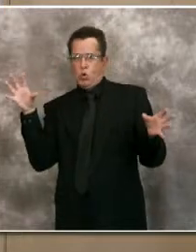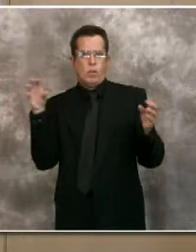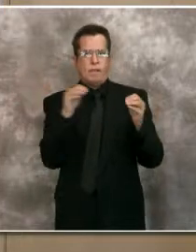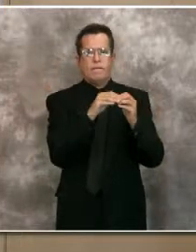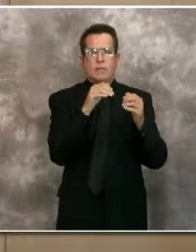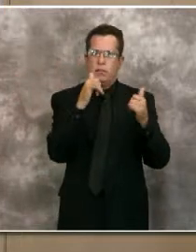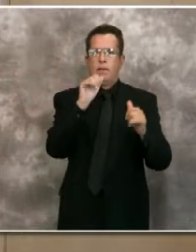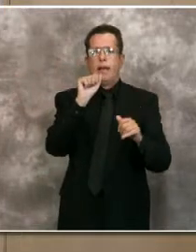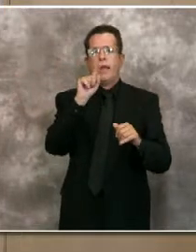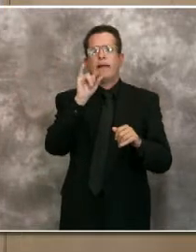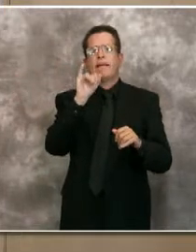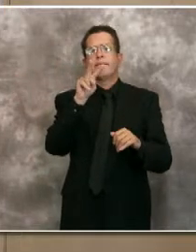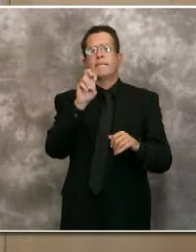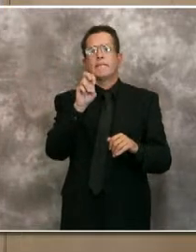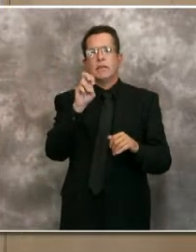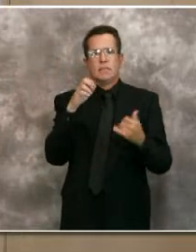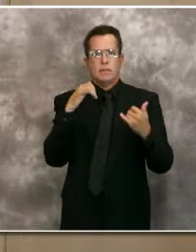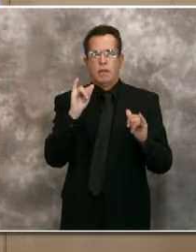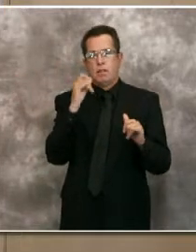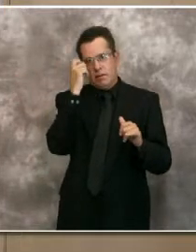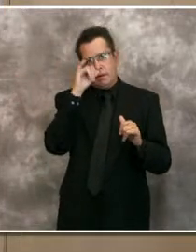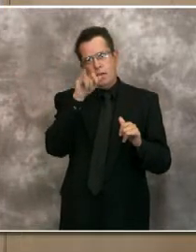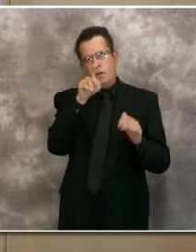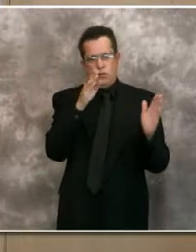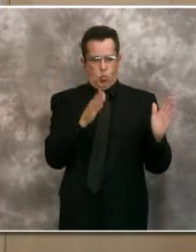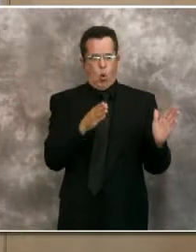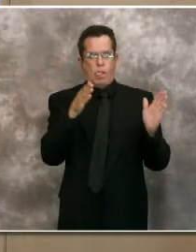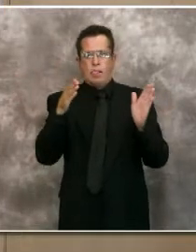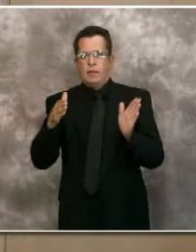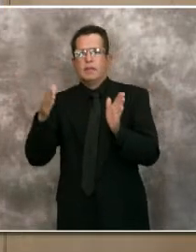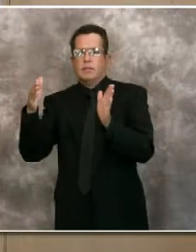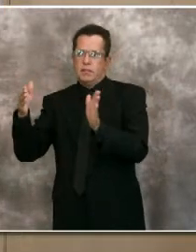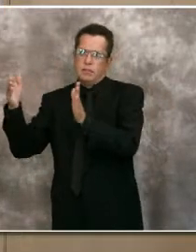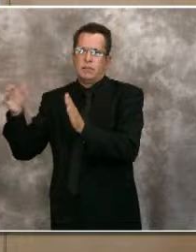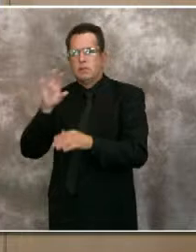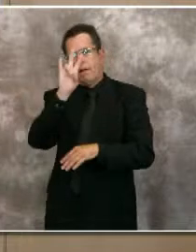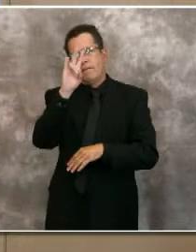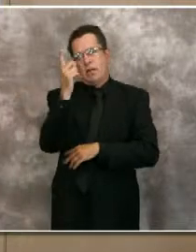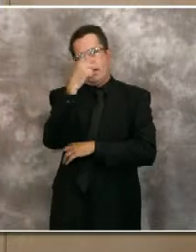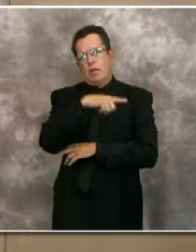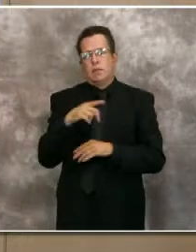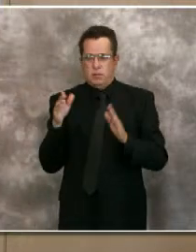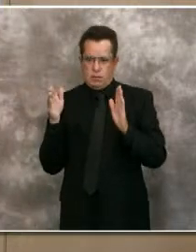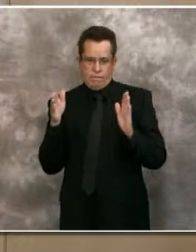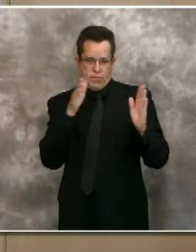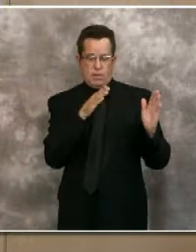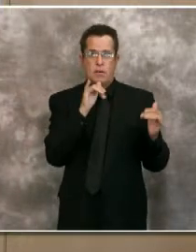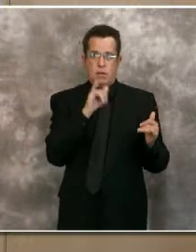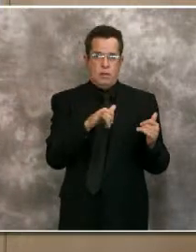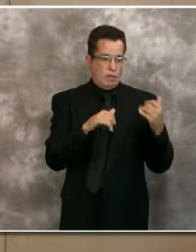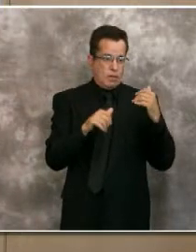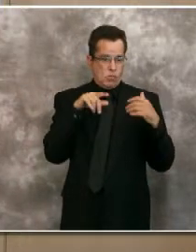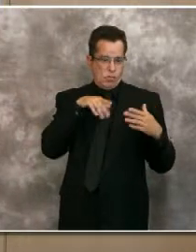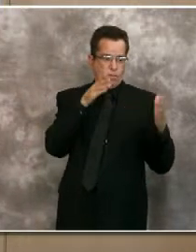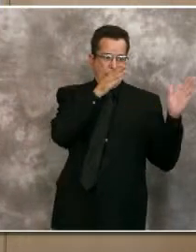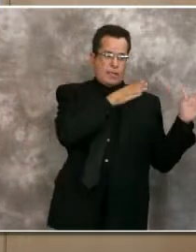active. And this is a rolling 7 days. So in the past 7 days, we have had 4.